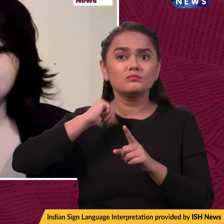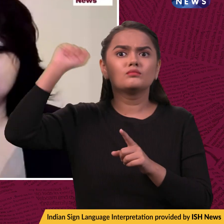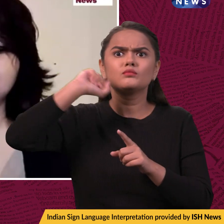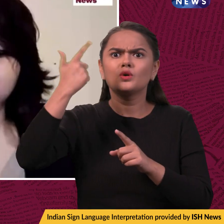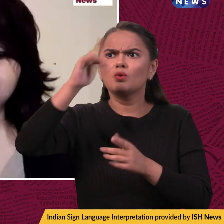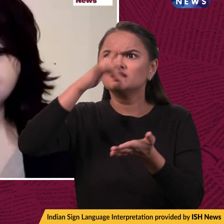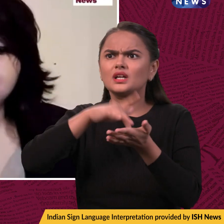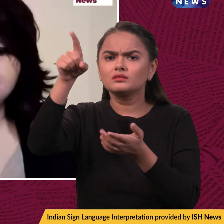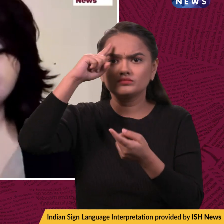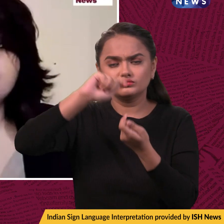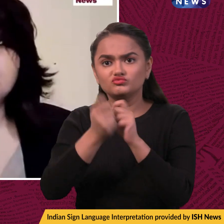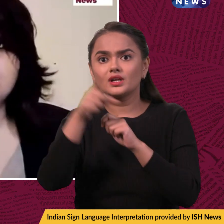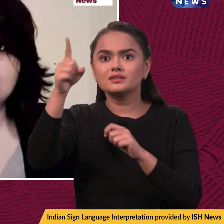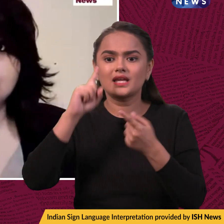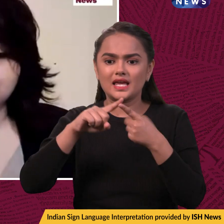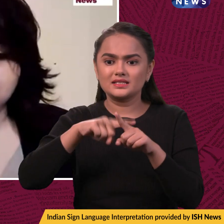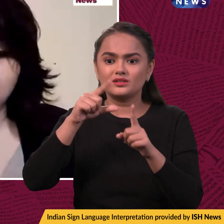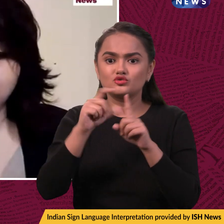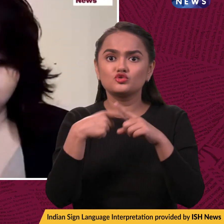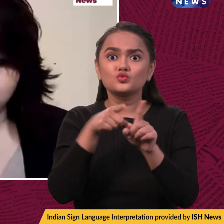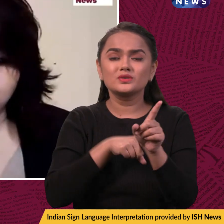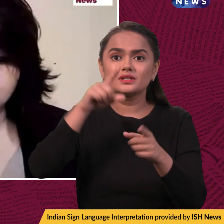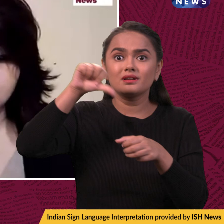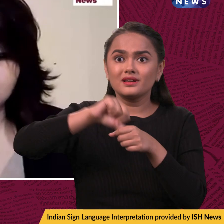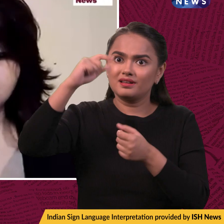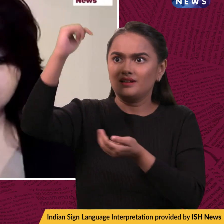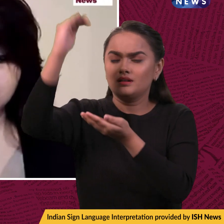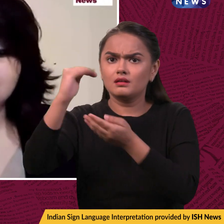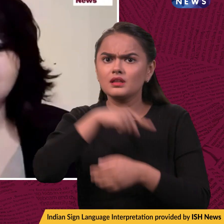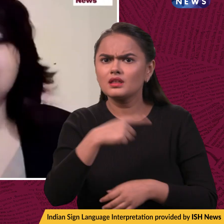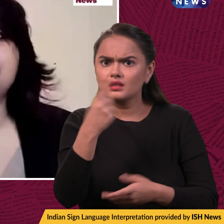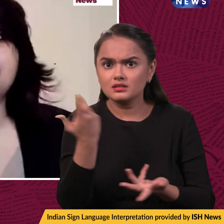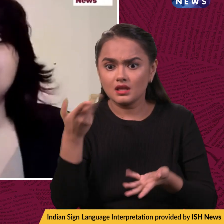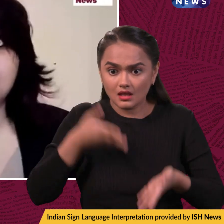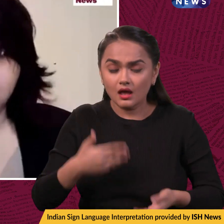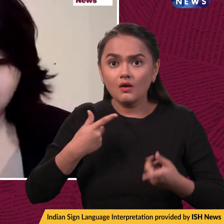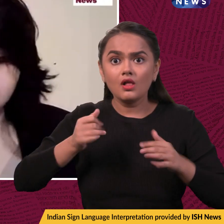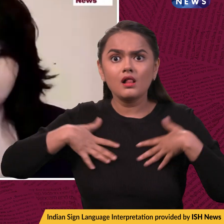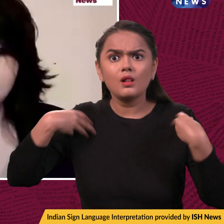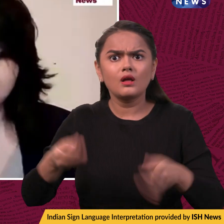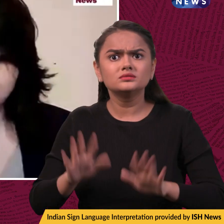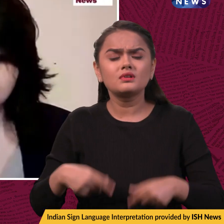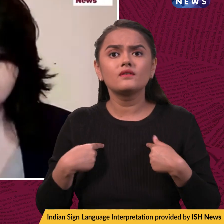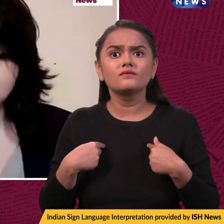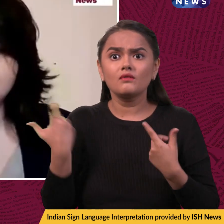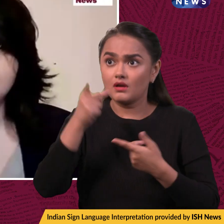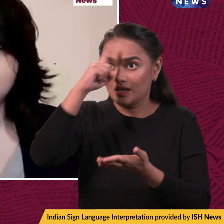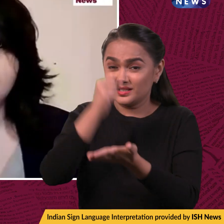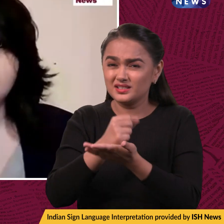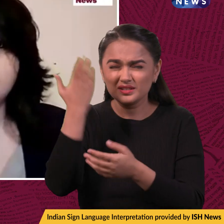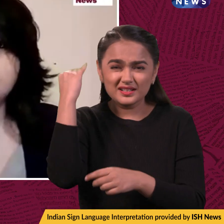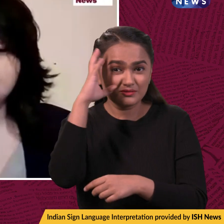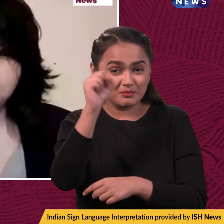against the centre's move to reduce excise duty on fuel prices. Now, they say that they have been facing loss due to this decision.